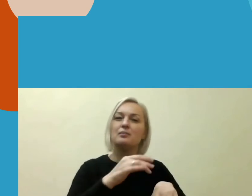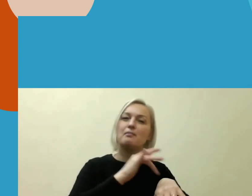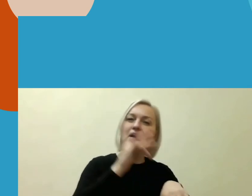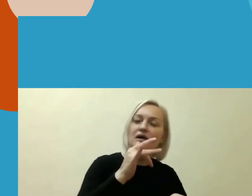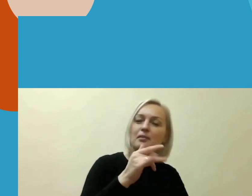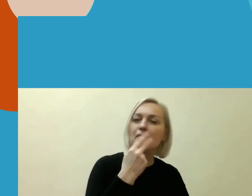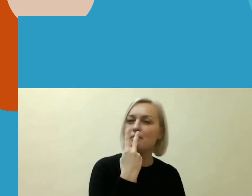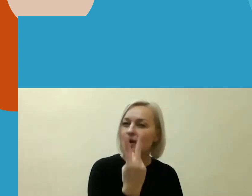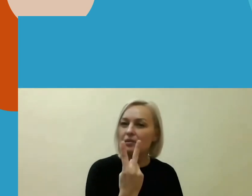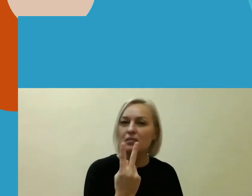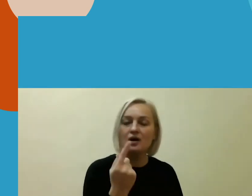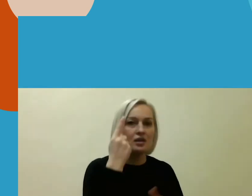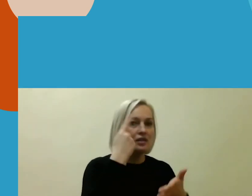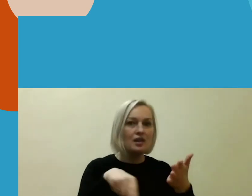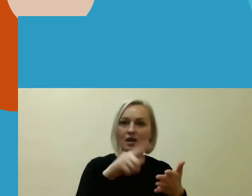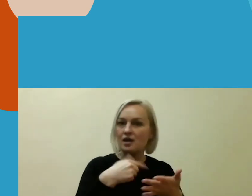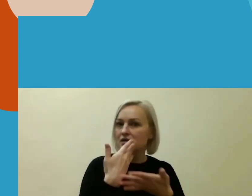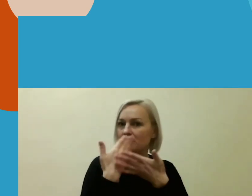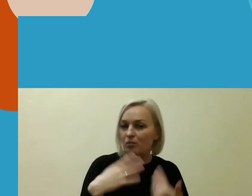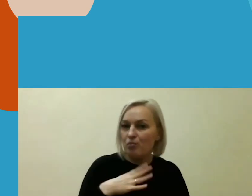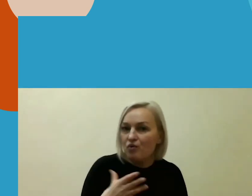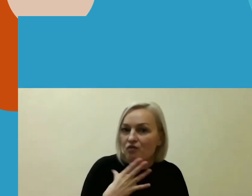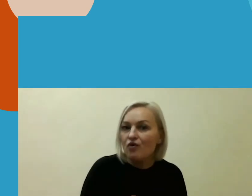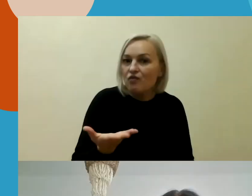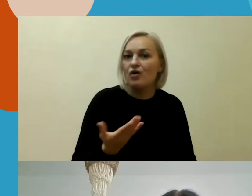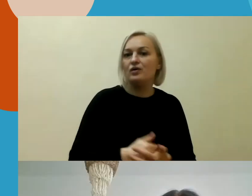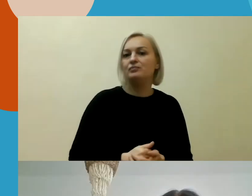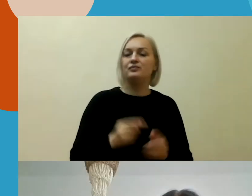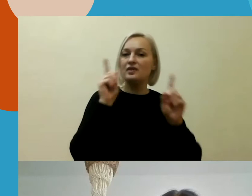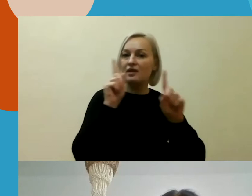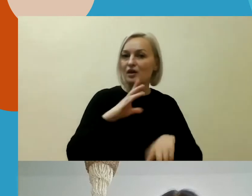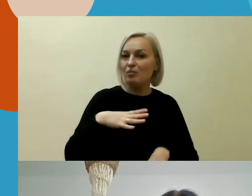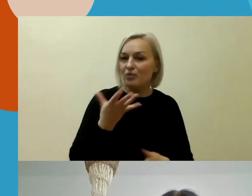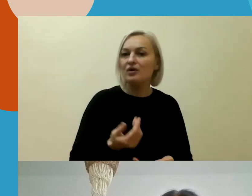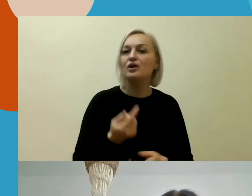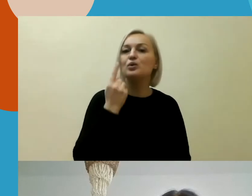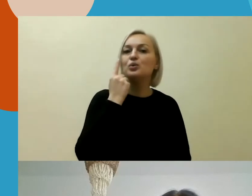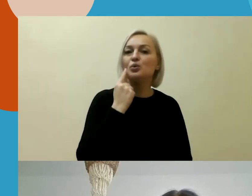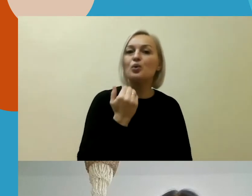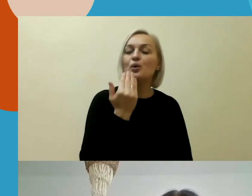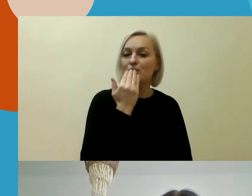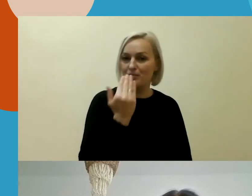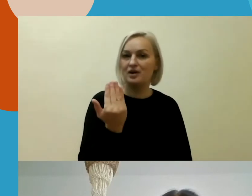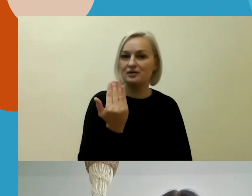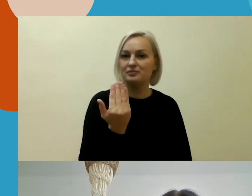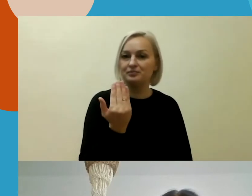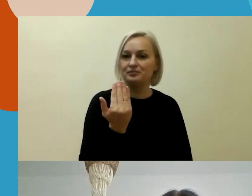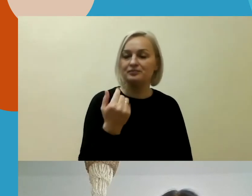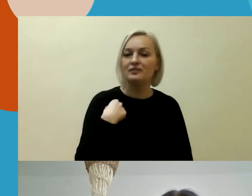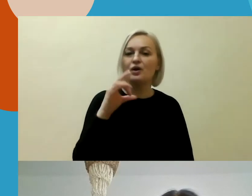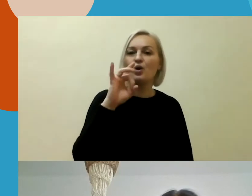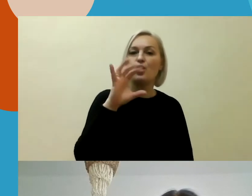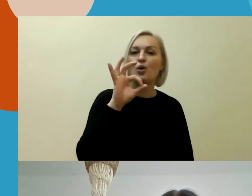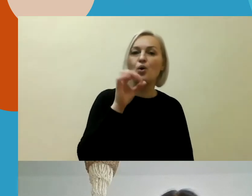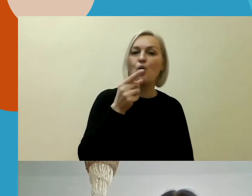to police officials, that she has heard the things that she hasn't quite expected or